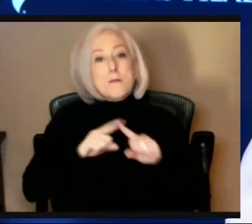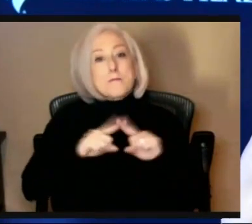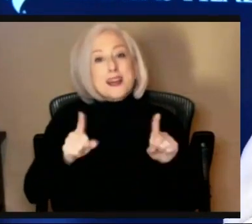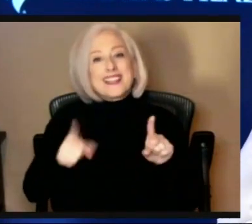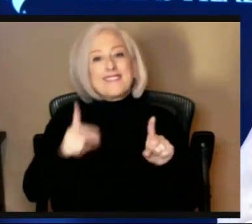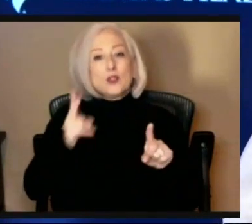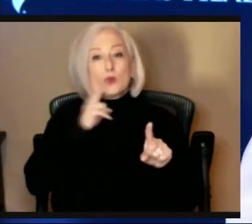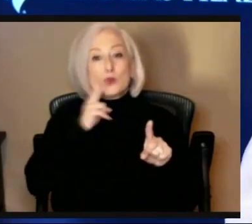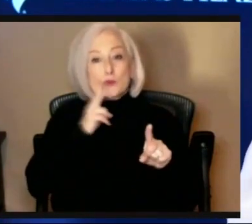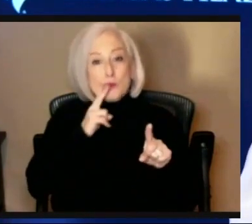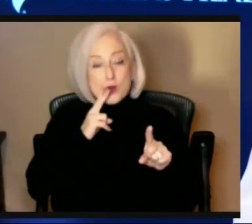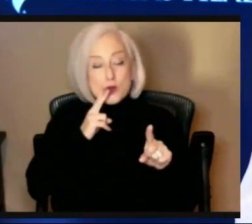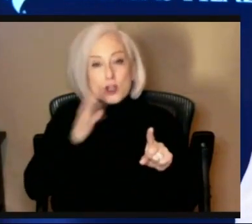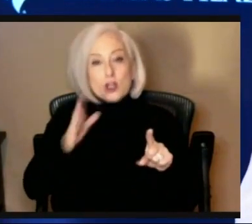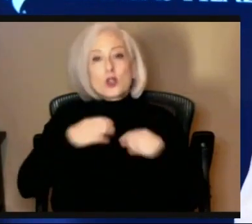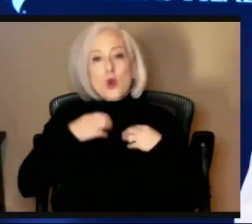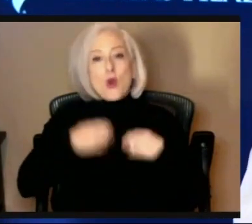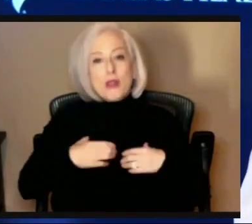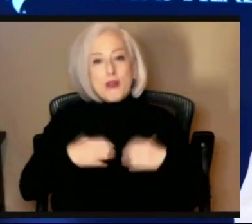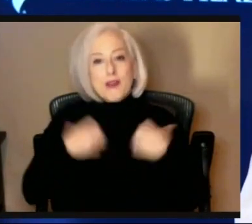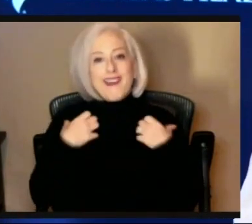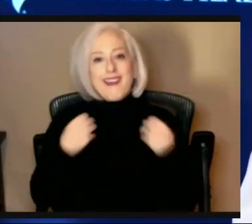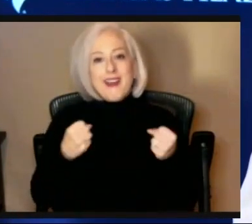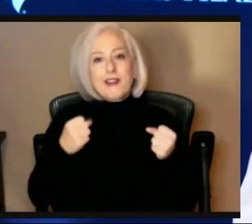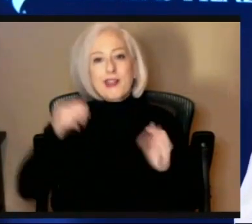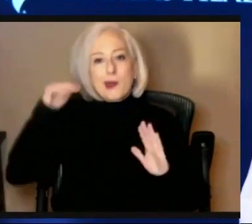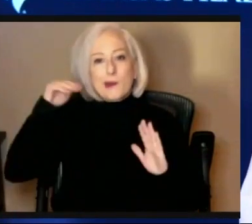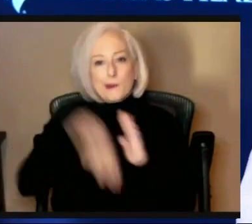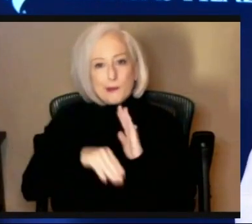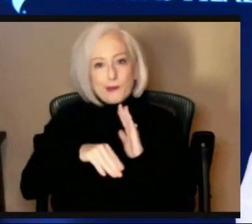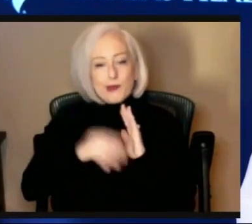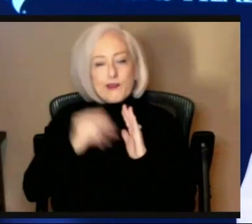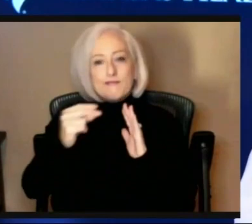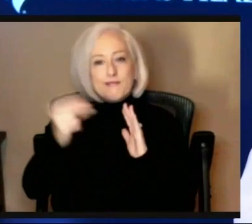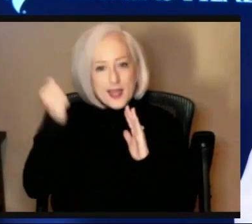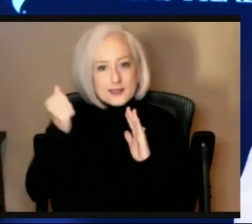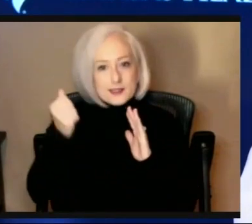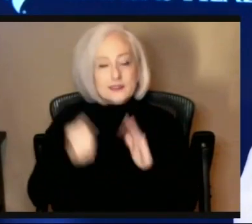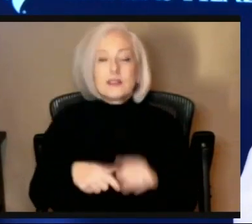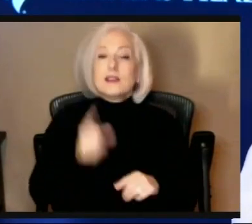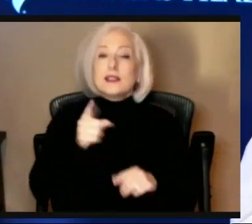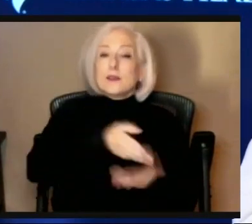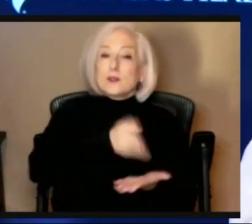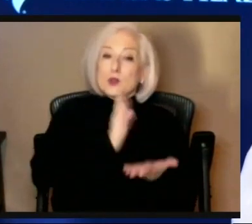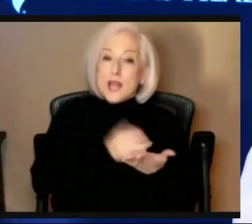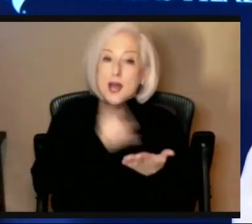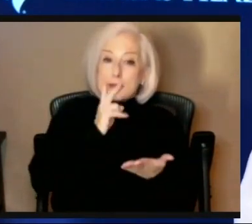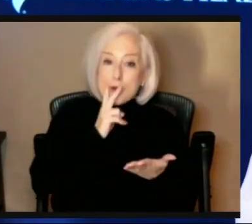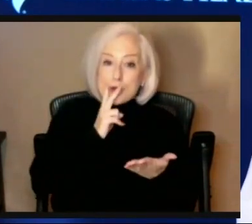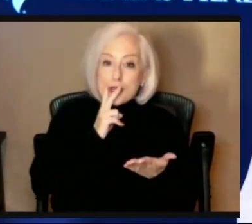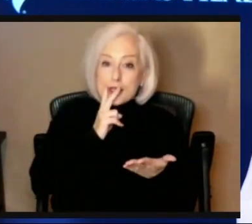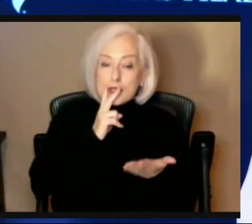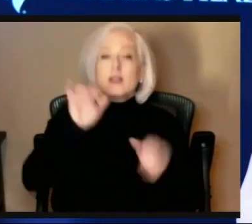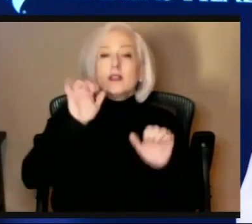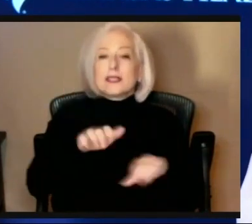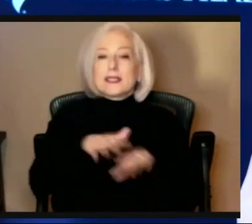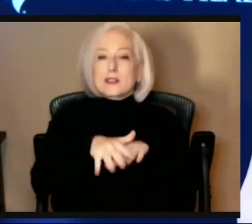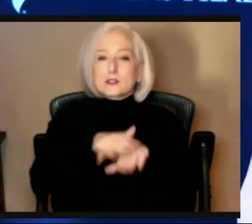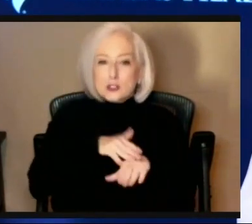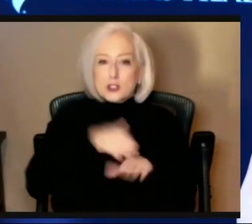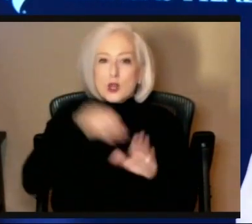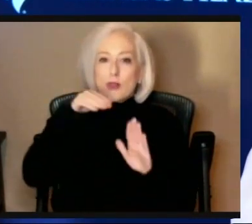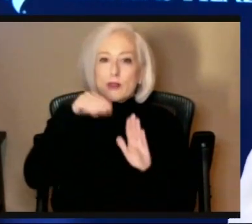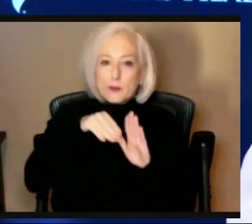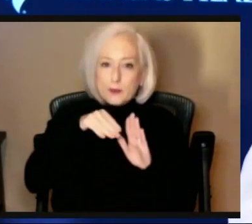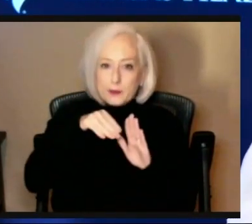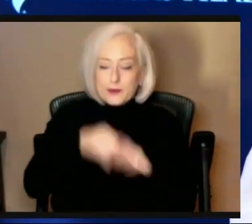By stopping smoking, you can kind of slow it down, and things get better. Risk of cancer will certainly diminish